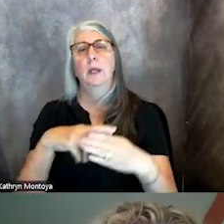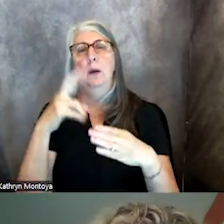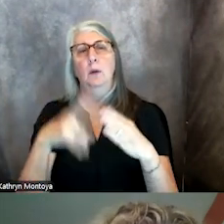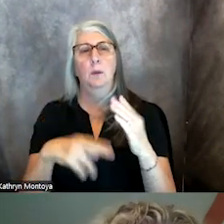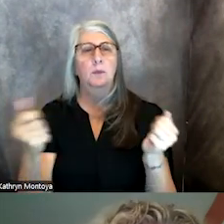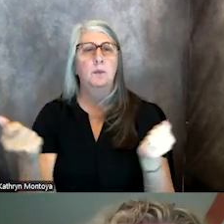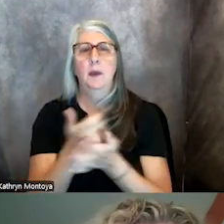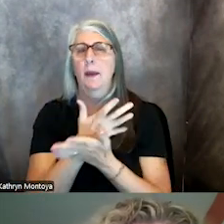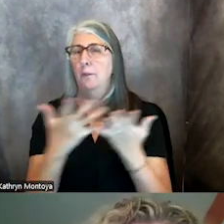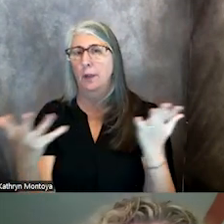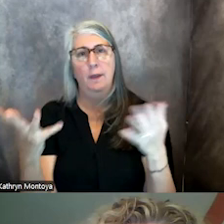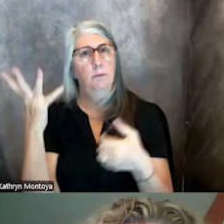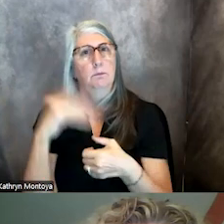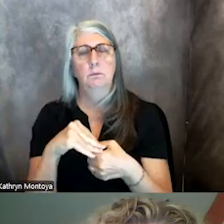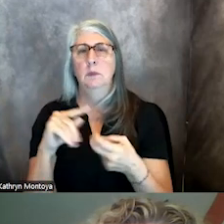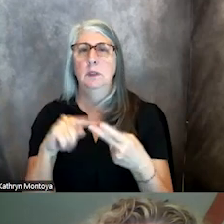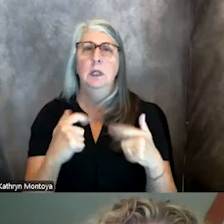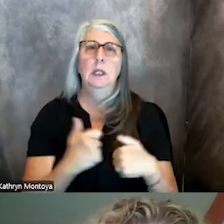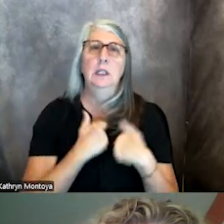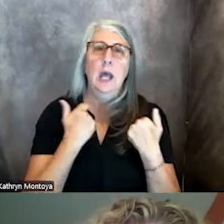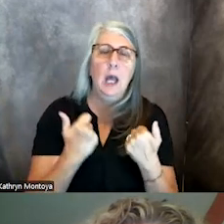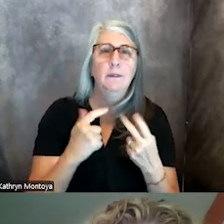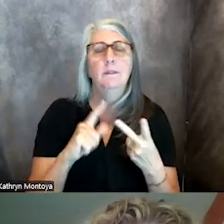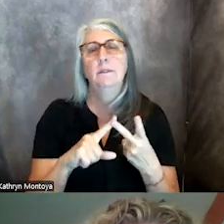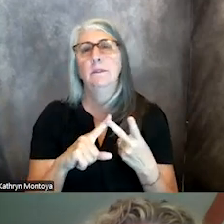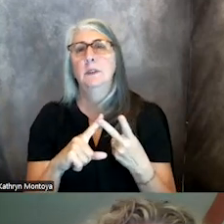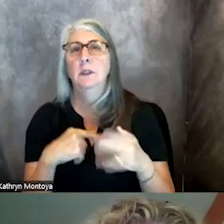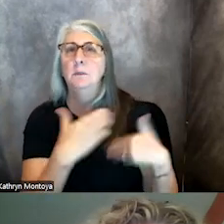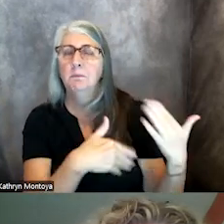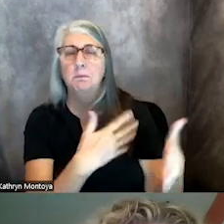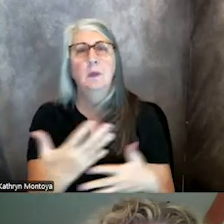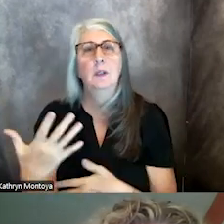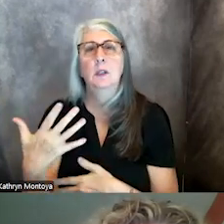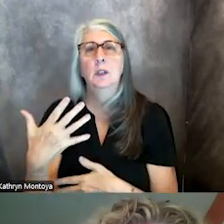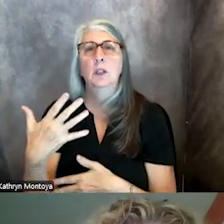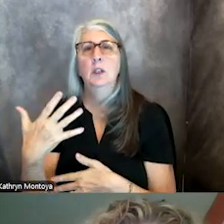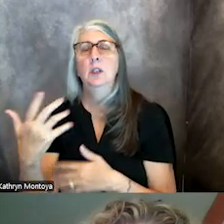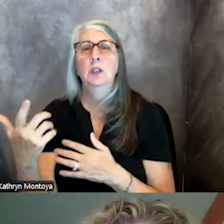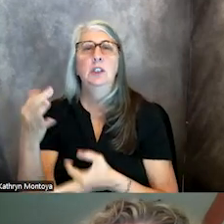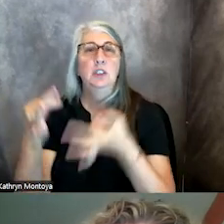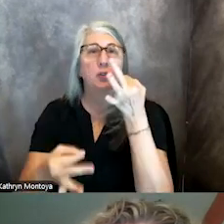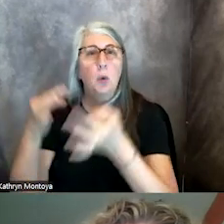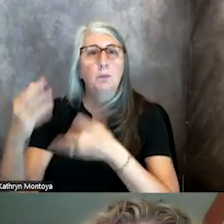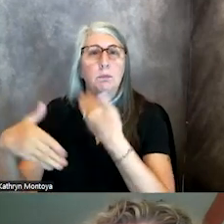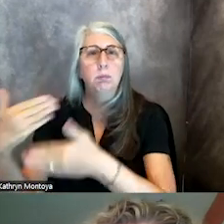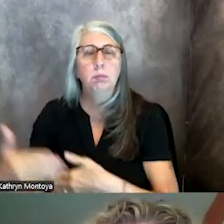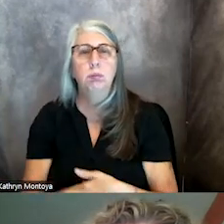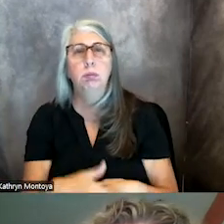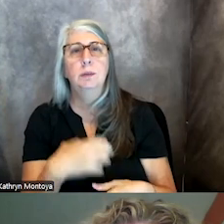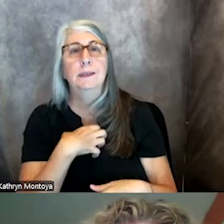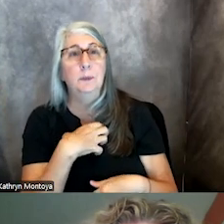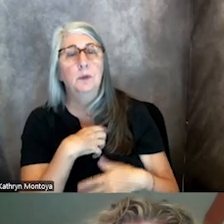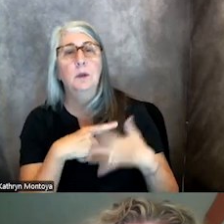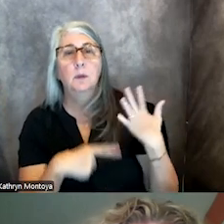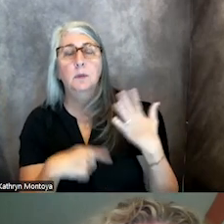everything from quality of life to criminal justice involvement, symptoms, hospitalizations. And we do want to give